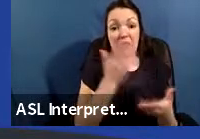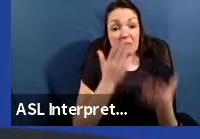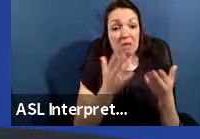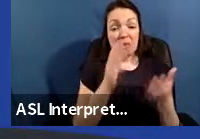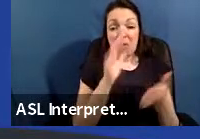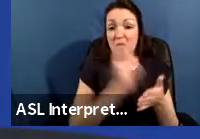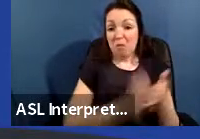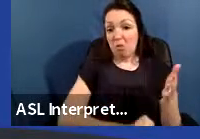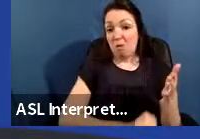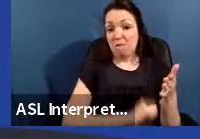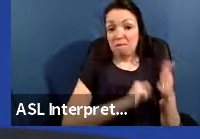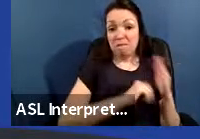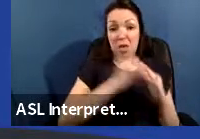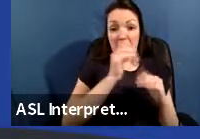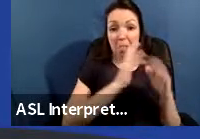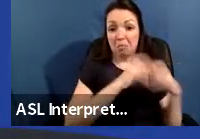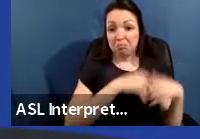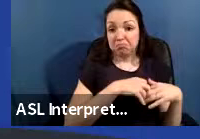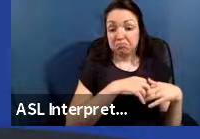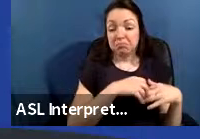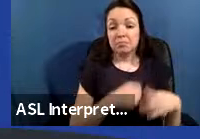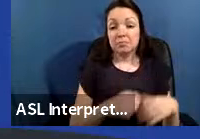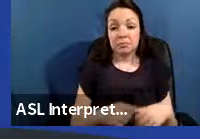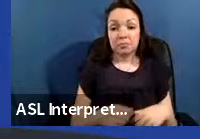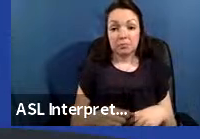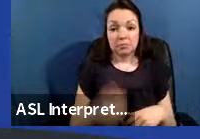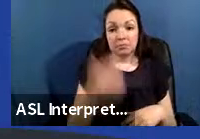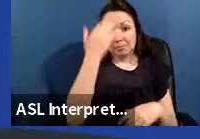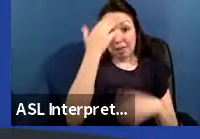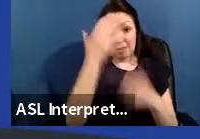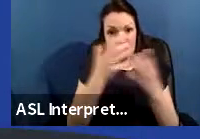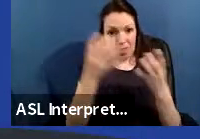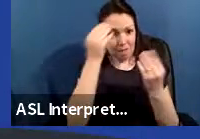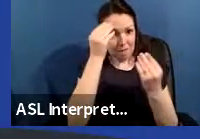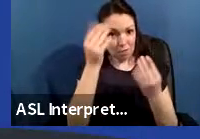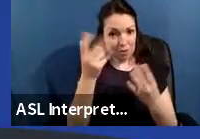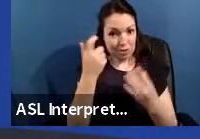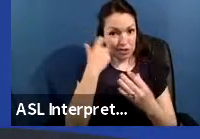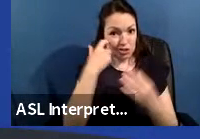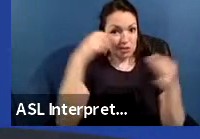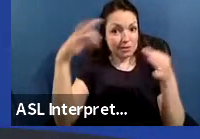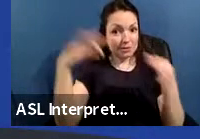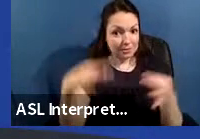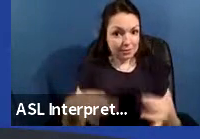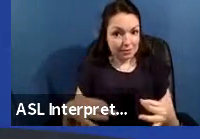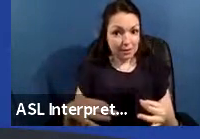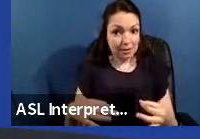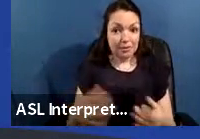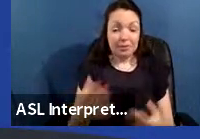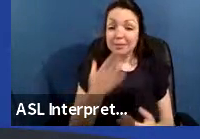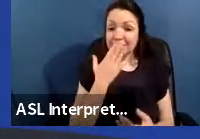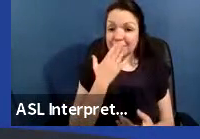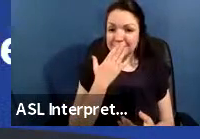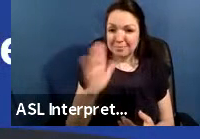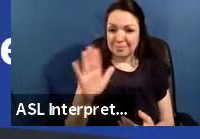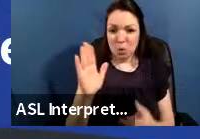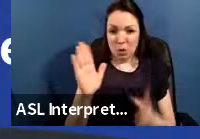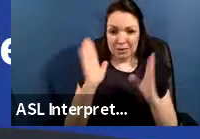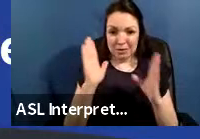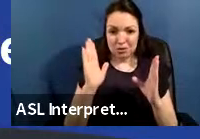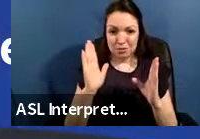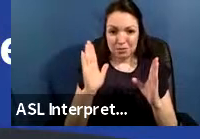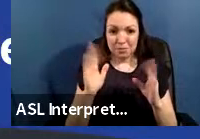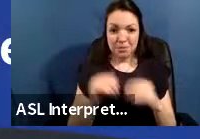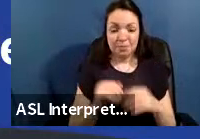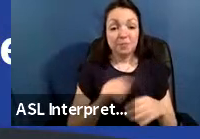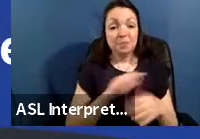entirely. Now, that was a lot of information, and I definitely appreciate your attention. So these